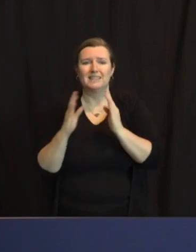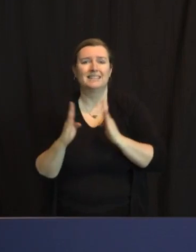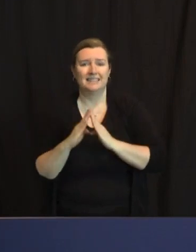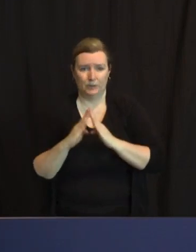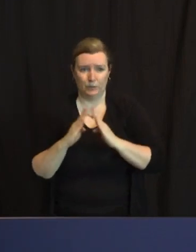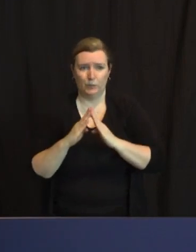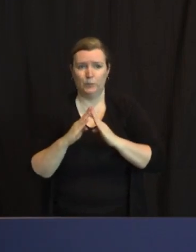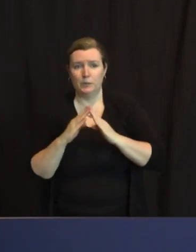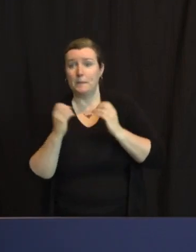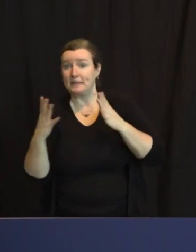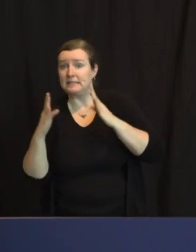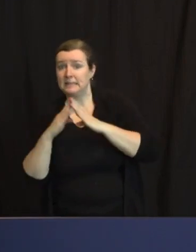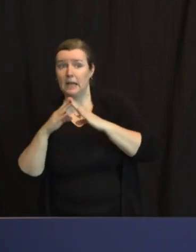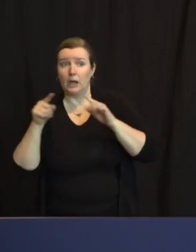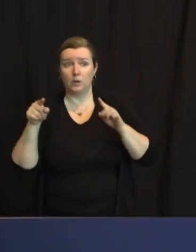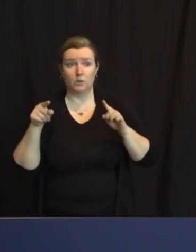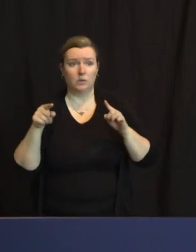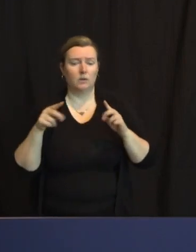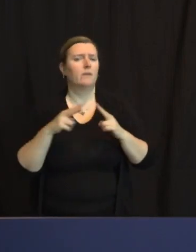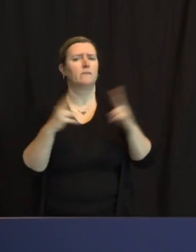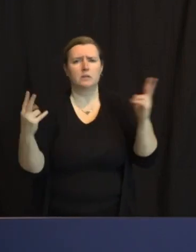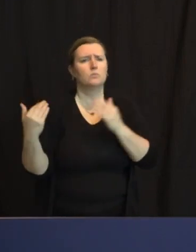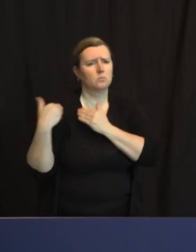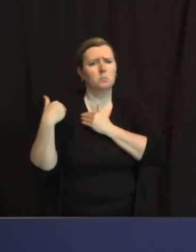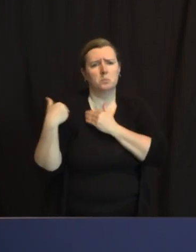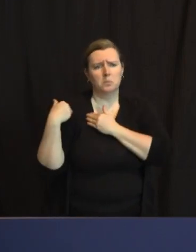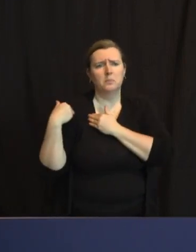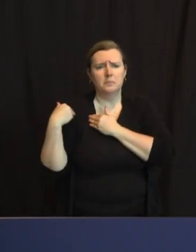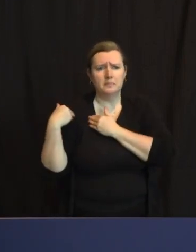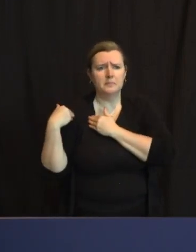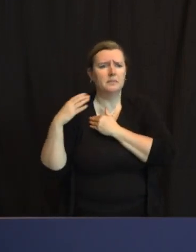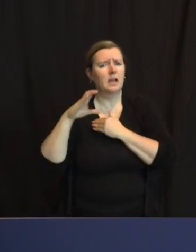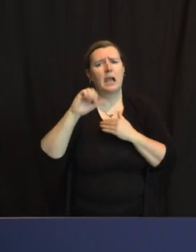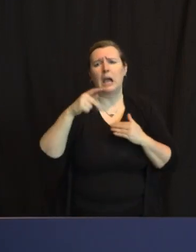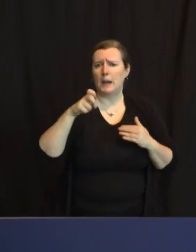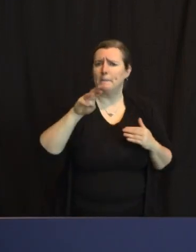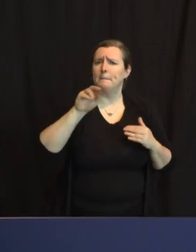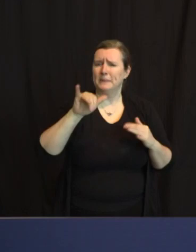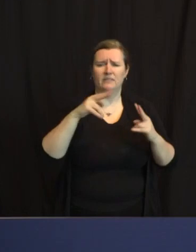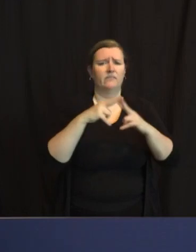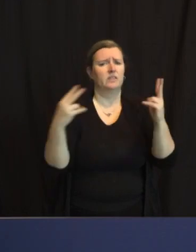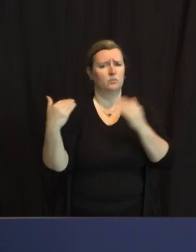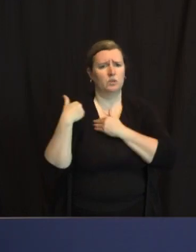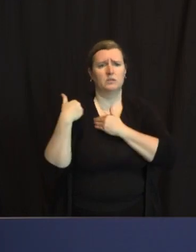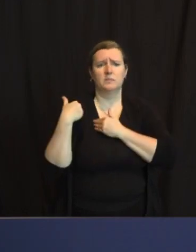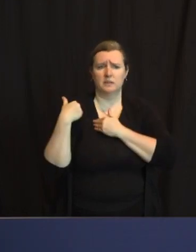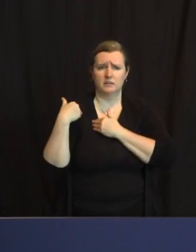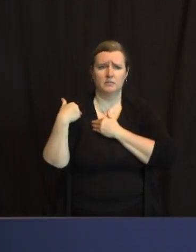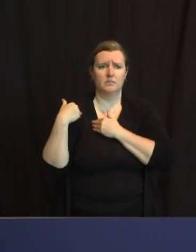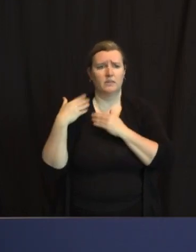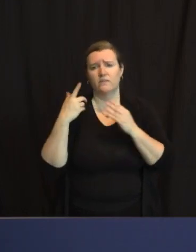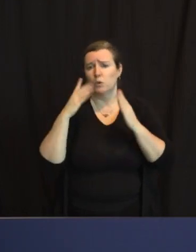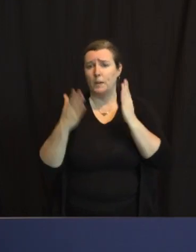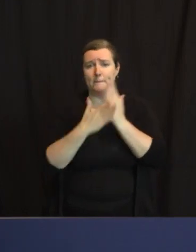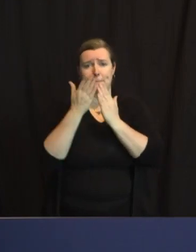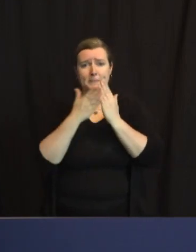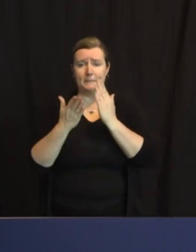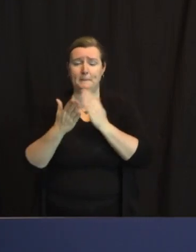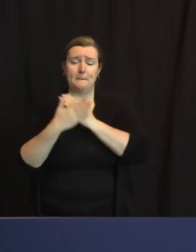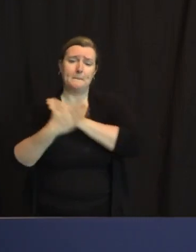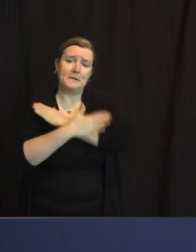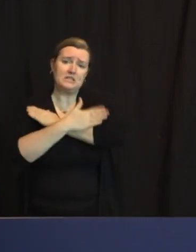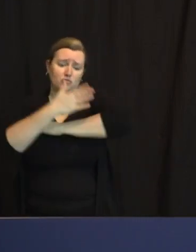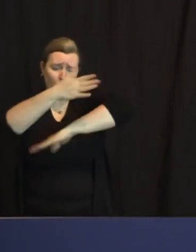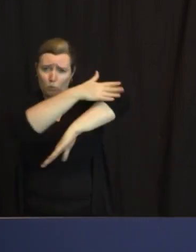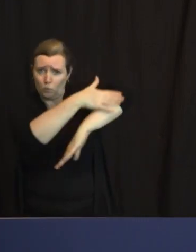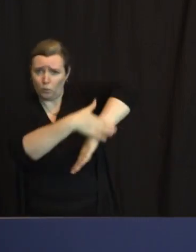are doing really thoughtful work. Cape May is one. There are a number of other communities. The beach is an iconic part of the state, but the beach isn't the same up and down the shore. So we're